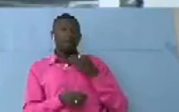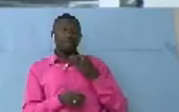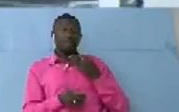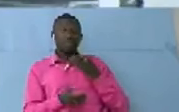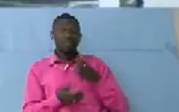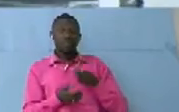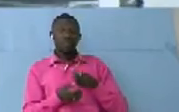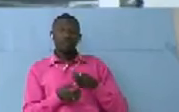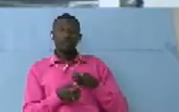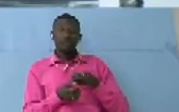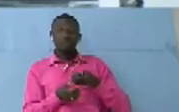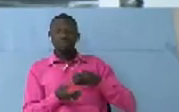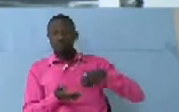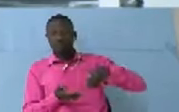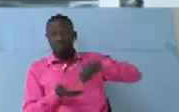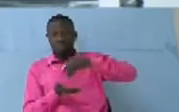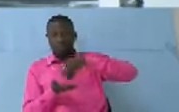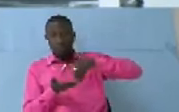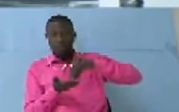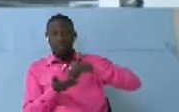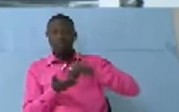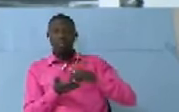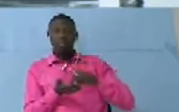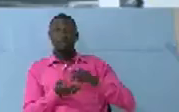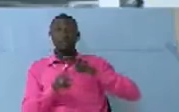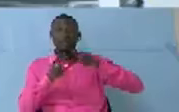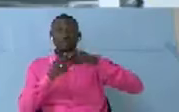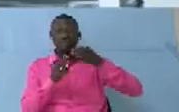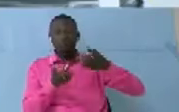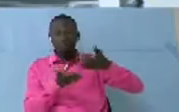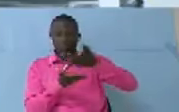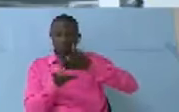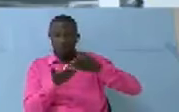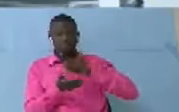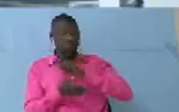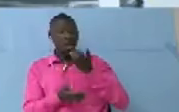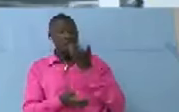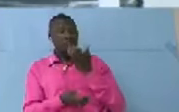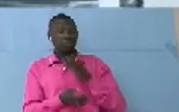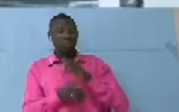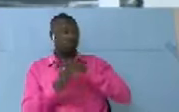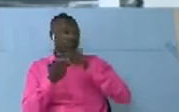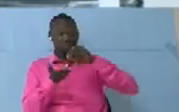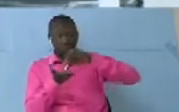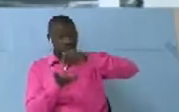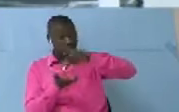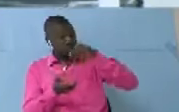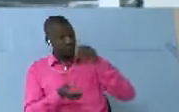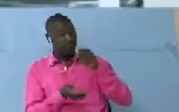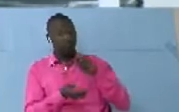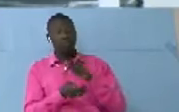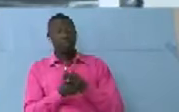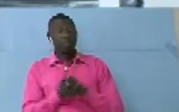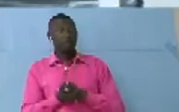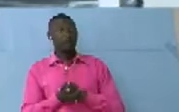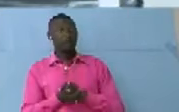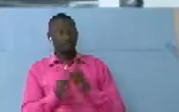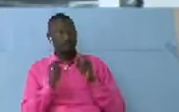served plazas, do not eat it. He said it is all poison. God bismillah. I said,